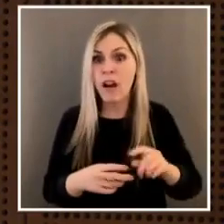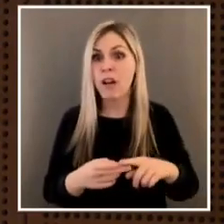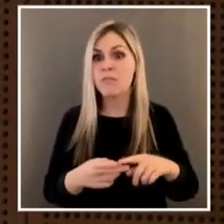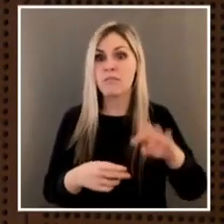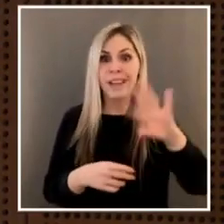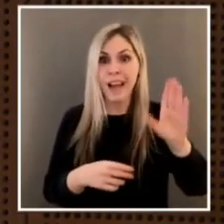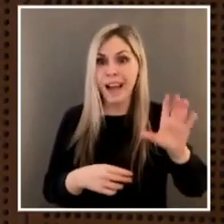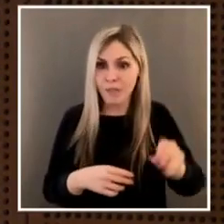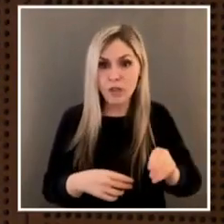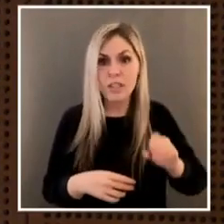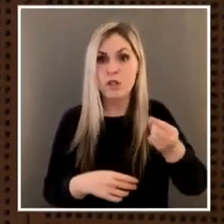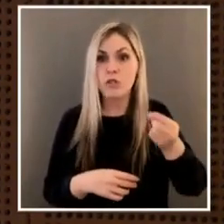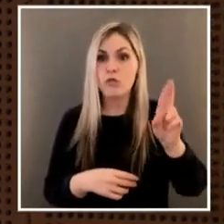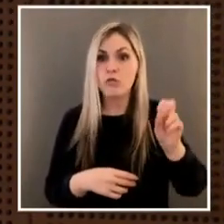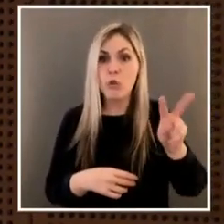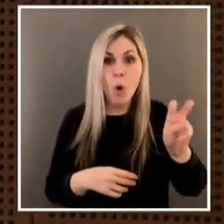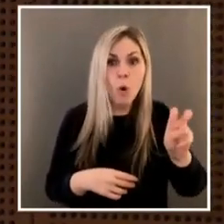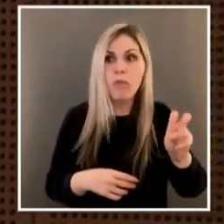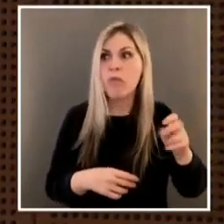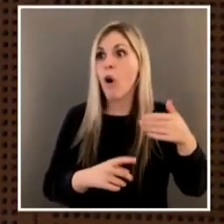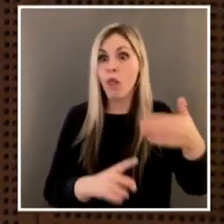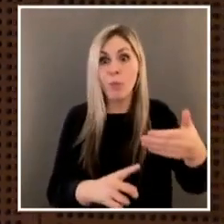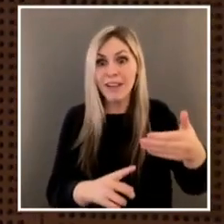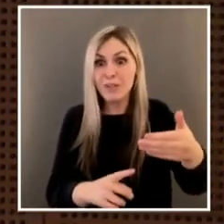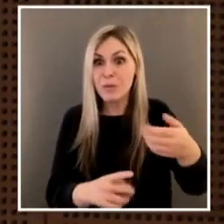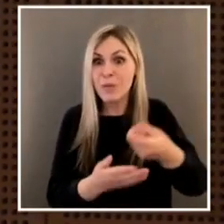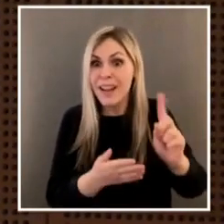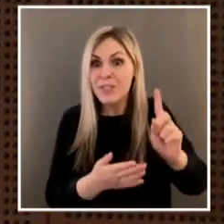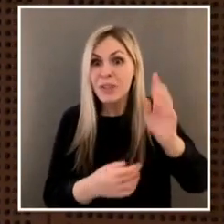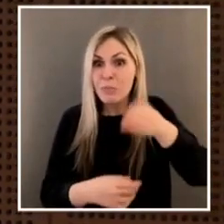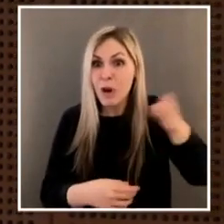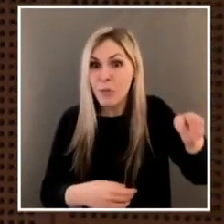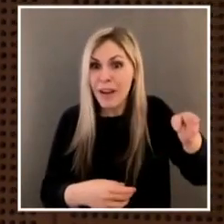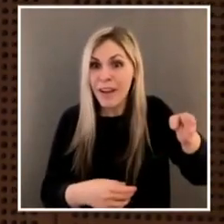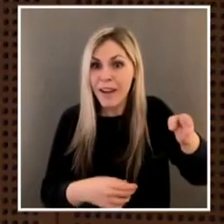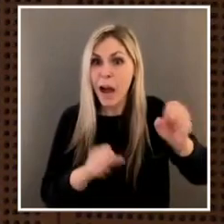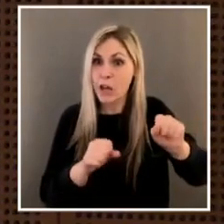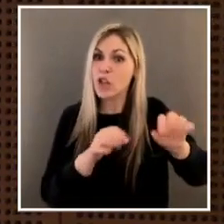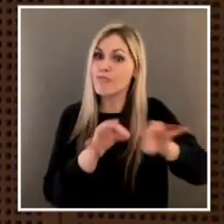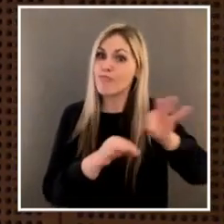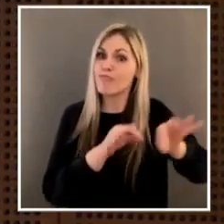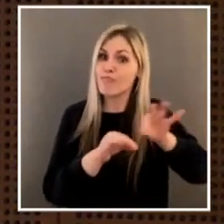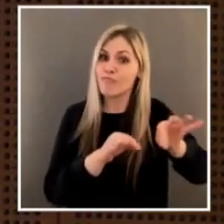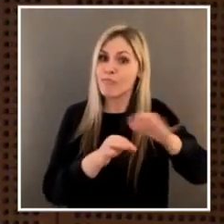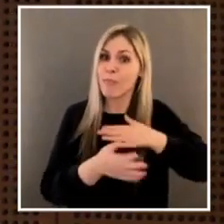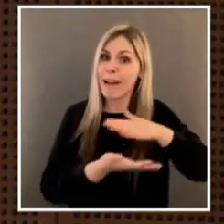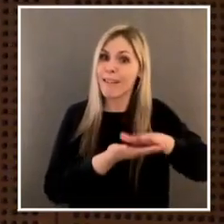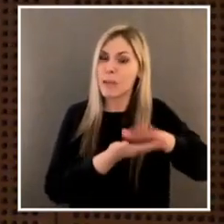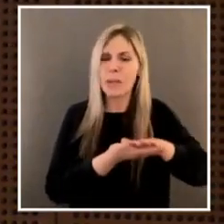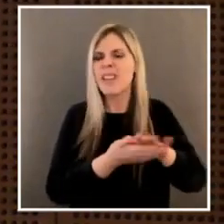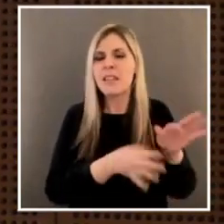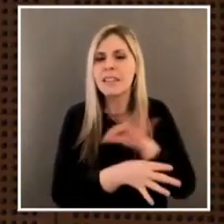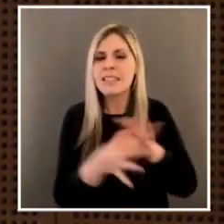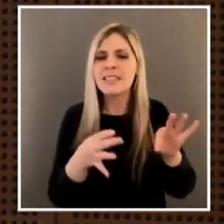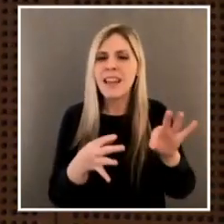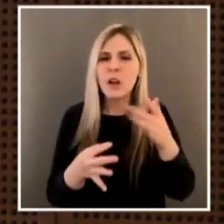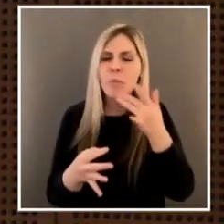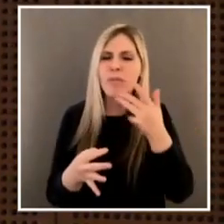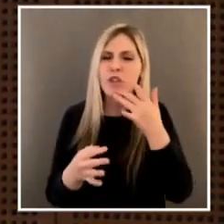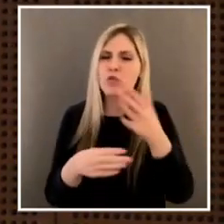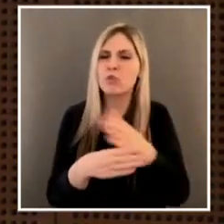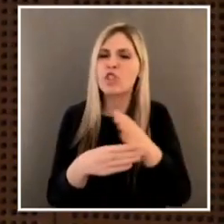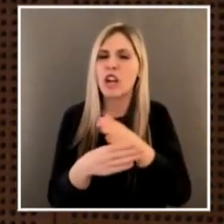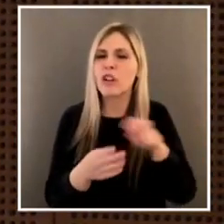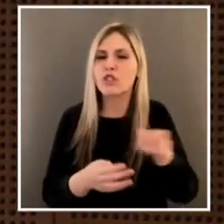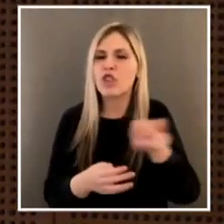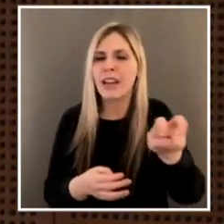Grove to Broadway last week. But instead, I'm going to take you on a journey that is part personal and